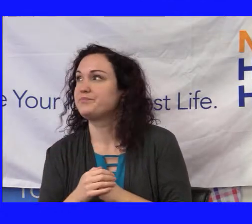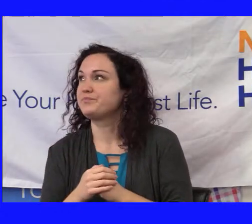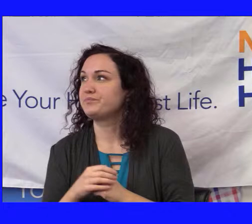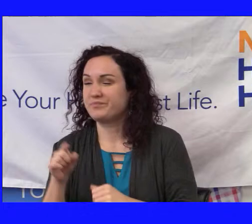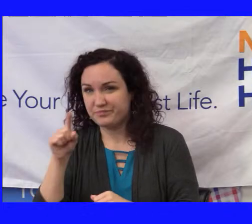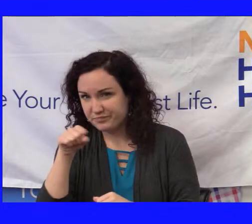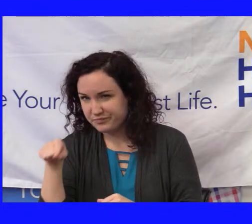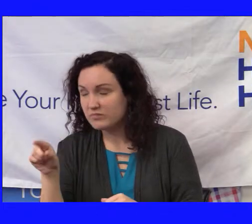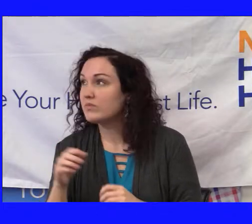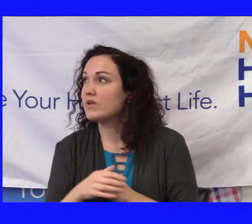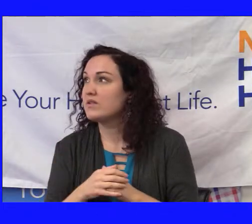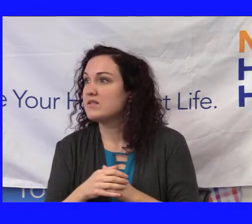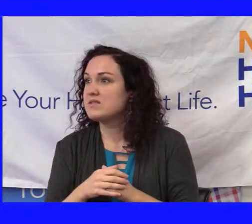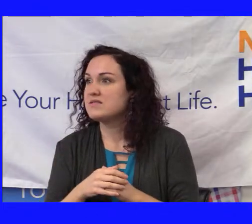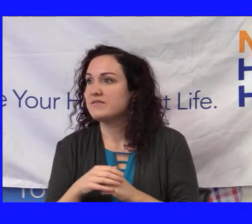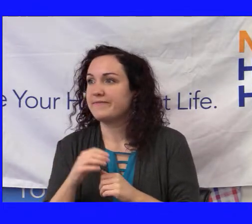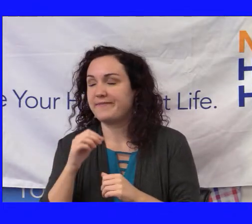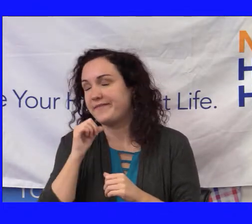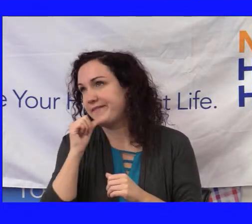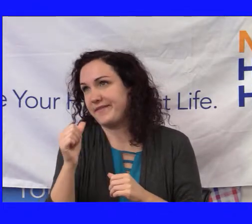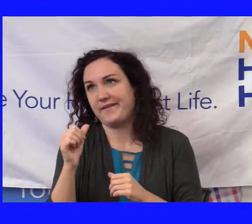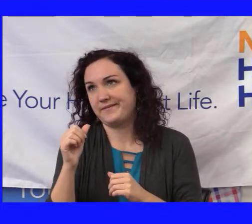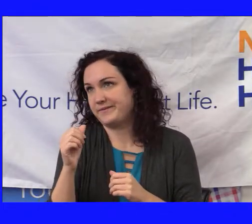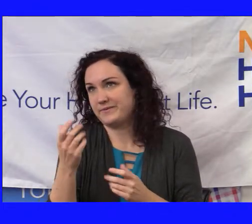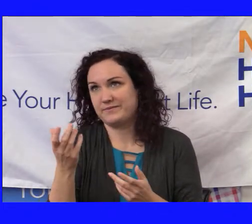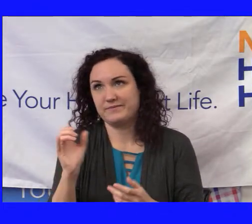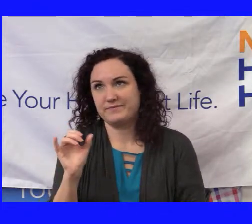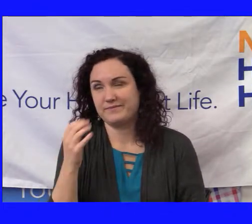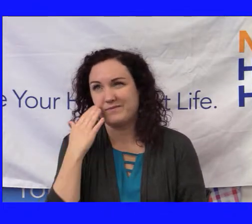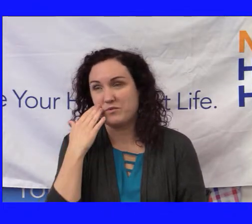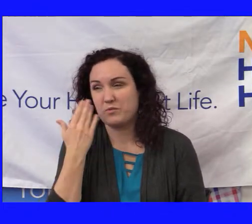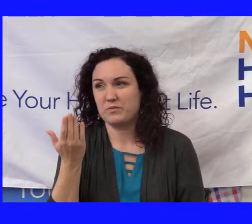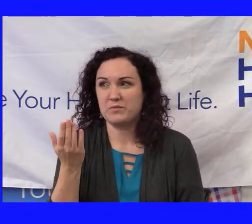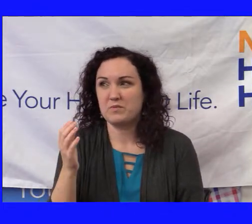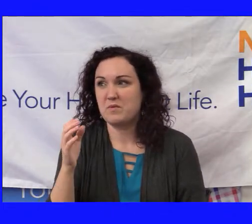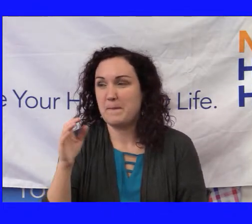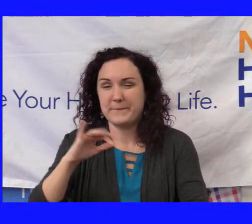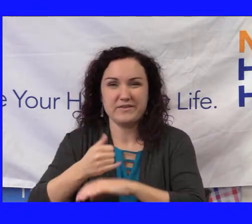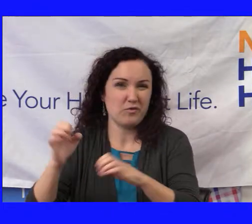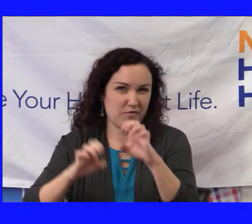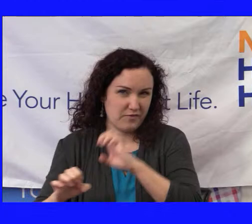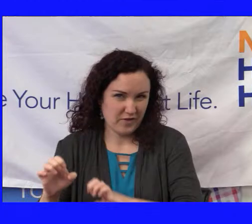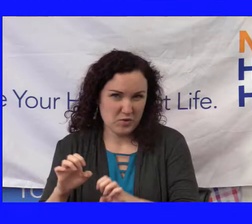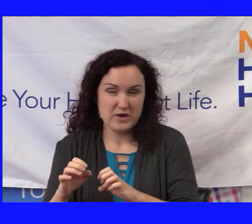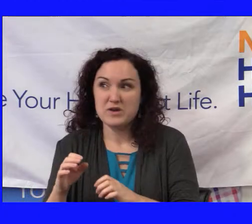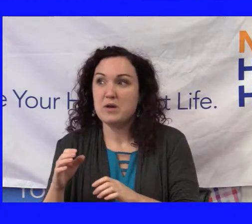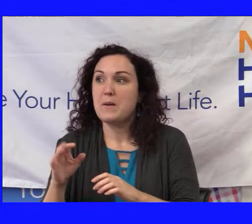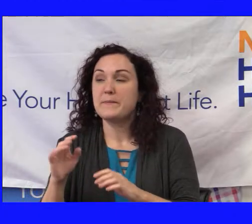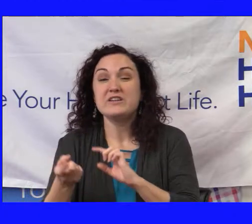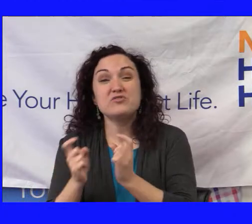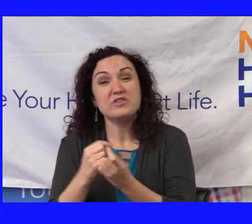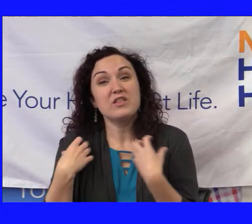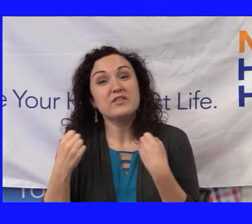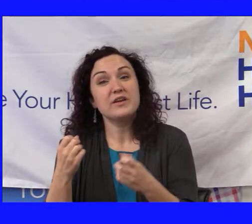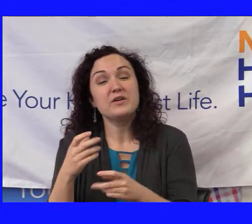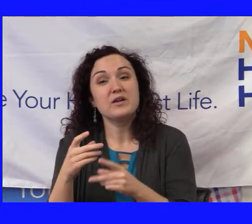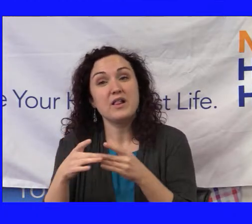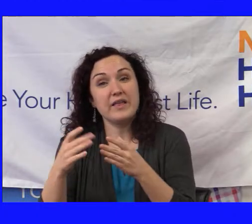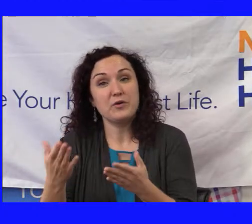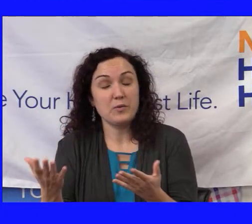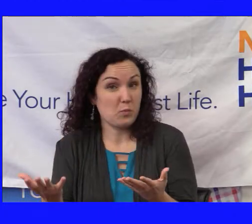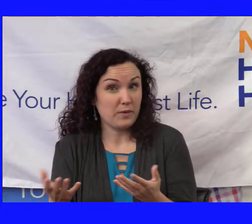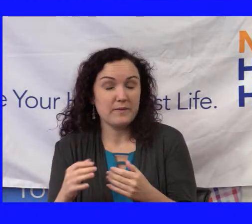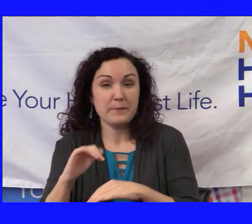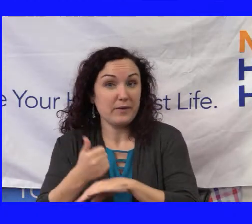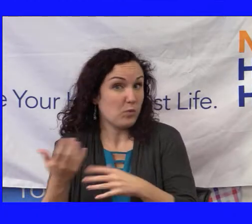not based on, let's just say Epic is the leader based on evaluations, but Change Healthcare is the leader based on